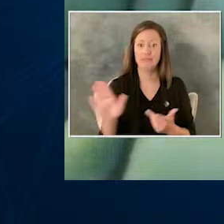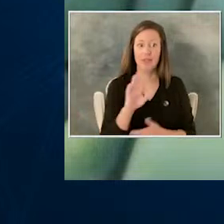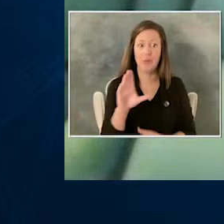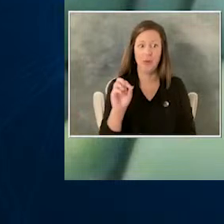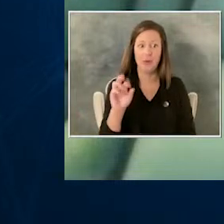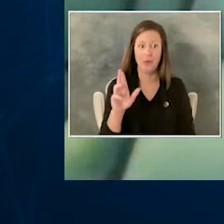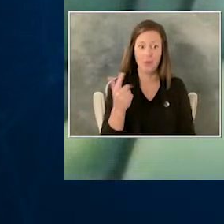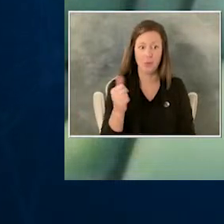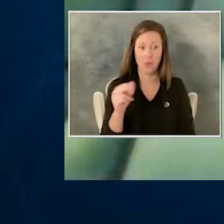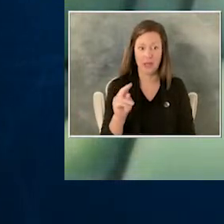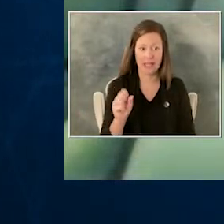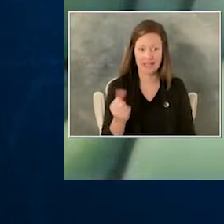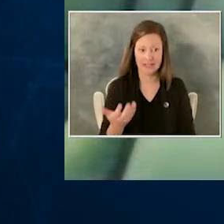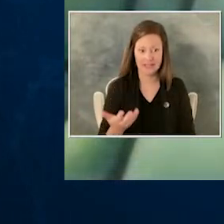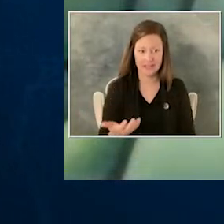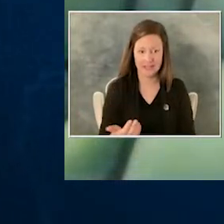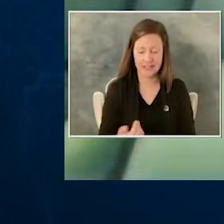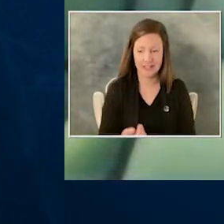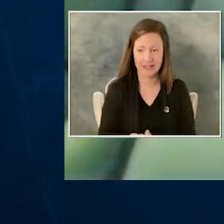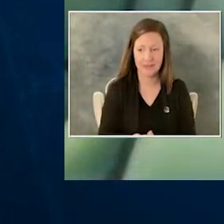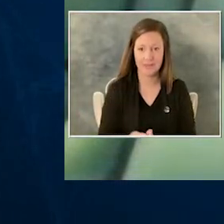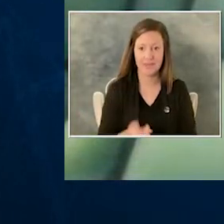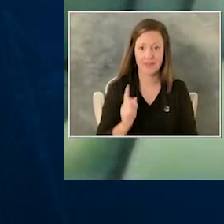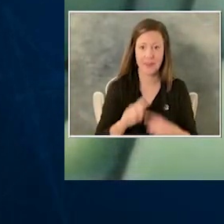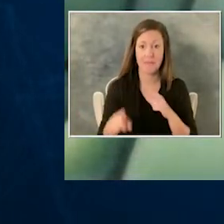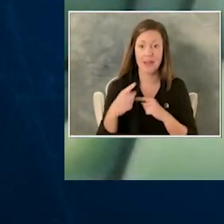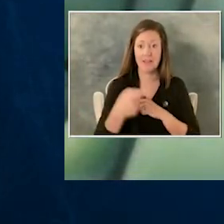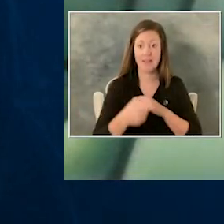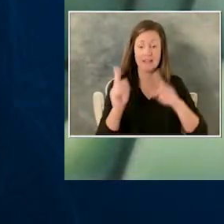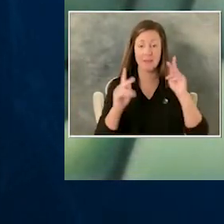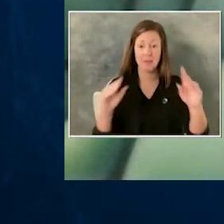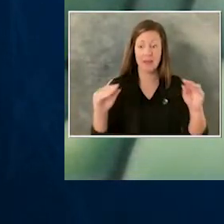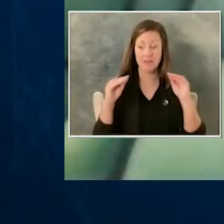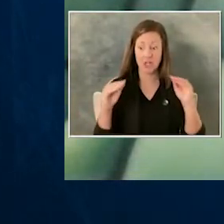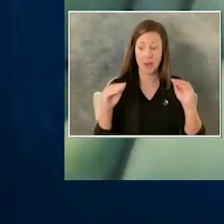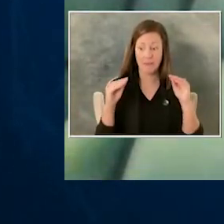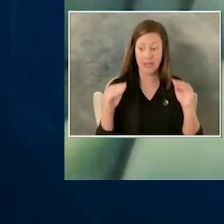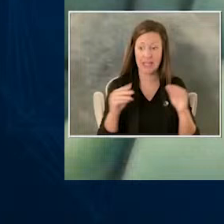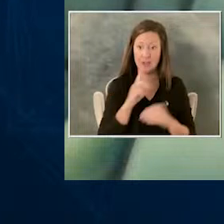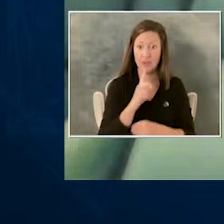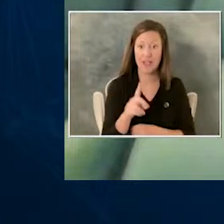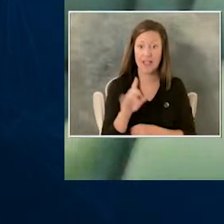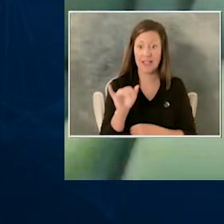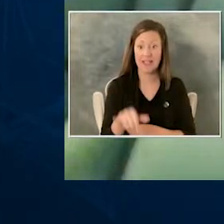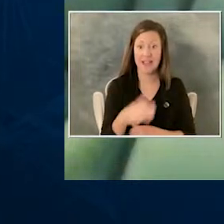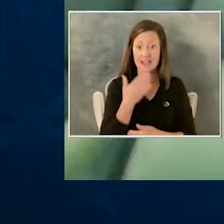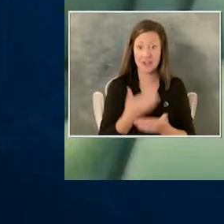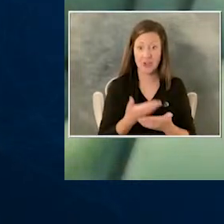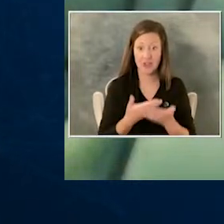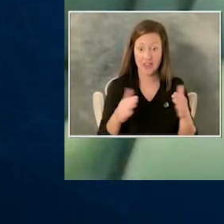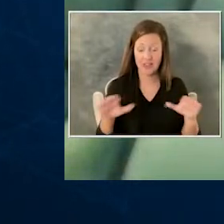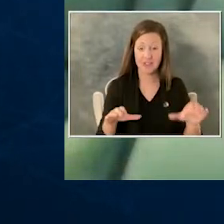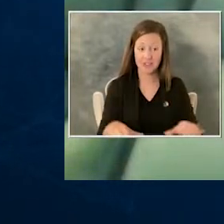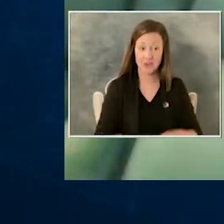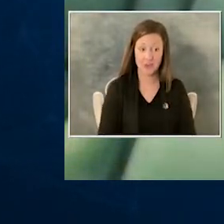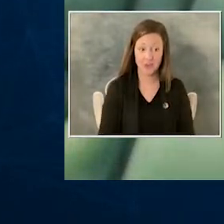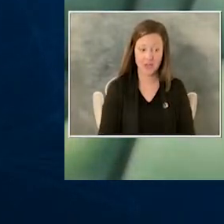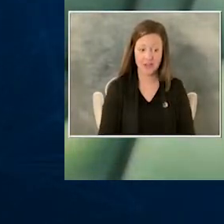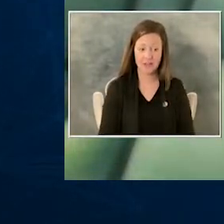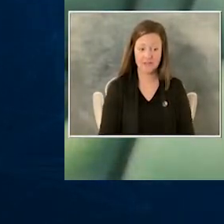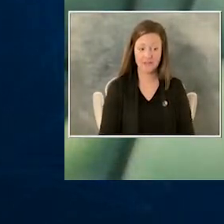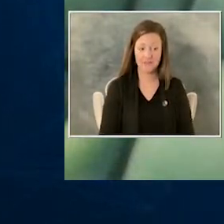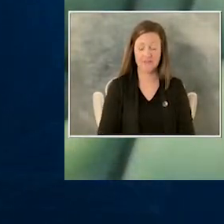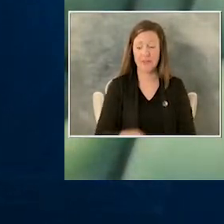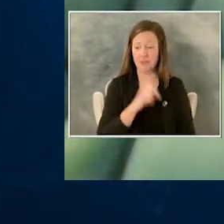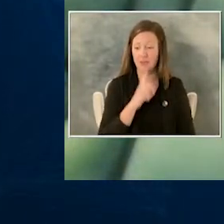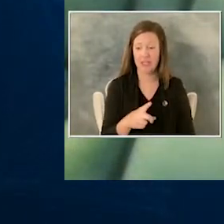organs. But these people have taught me that that's a good thing to do. It's such